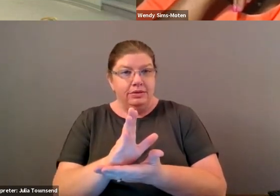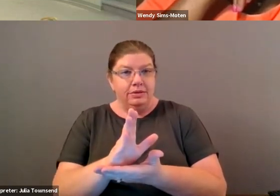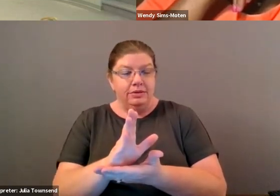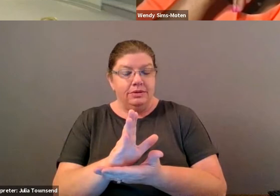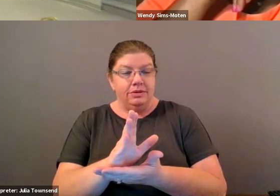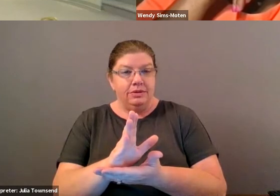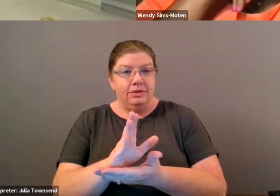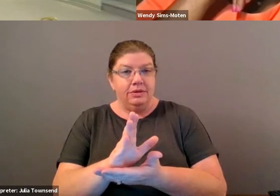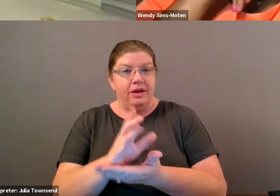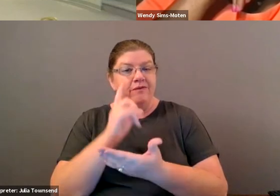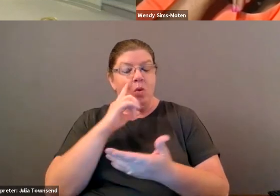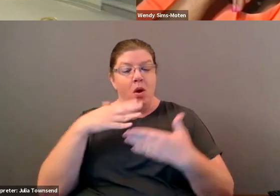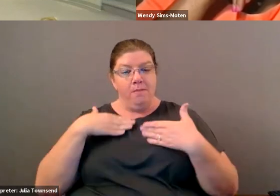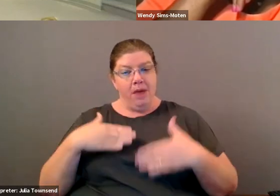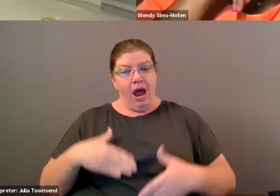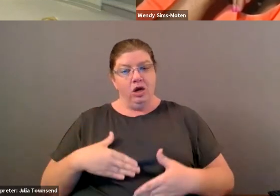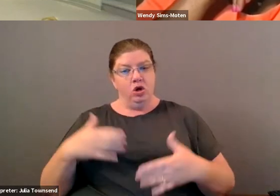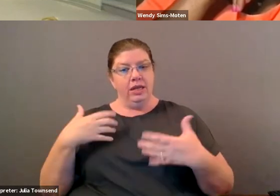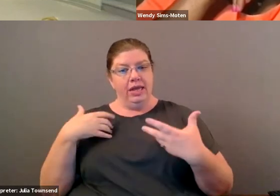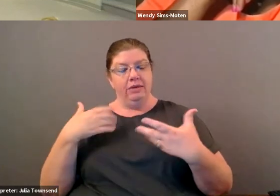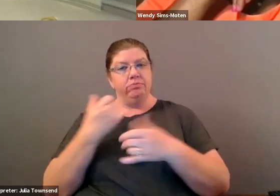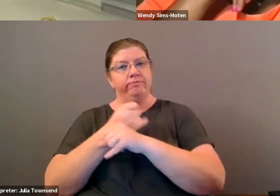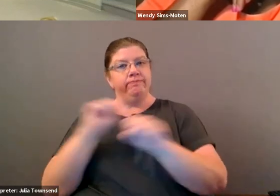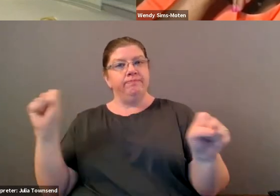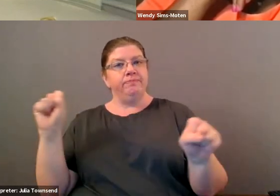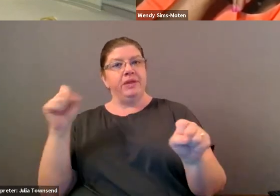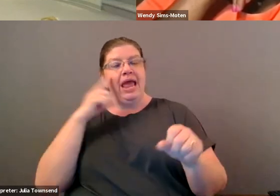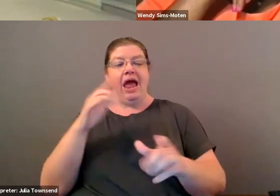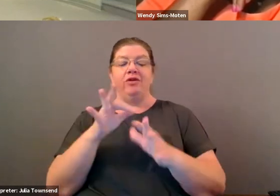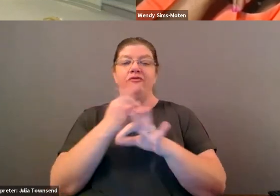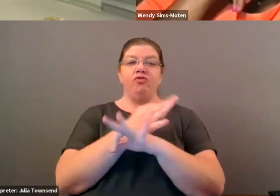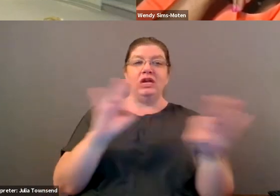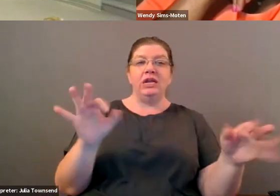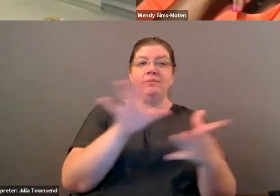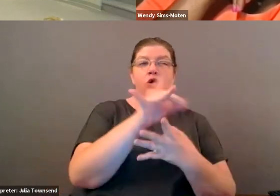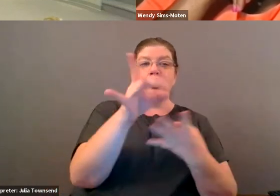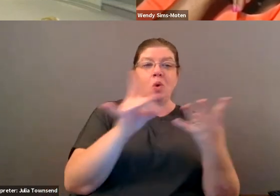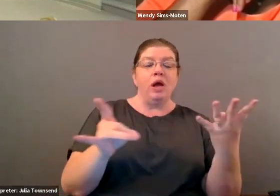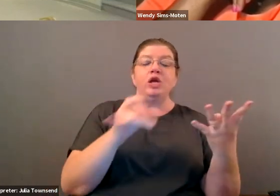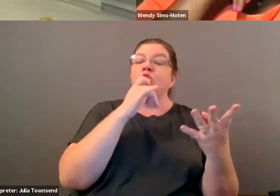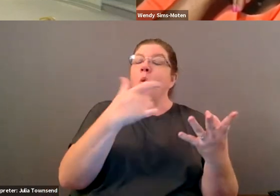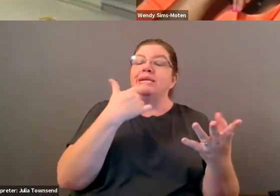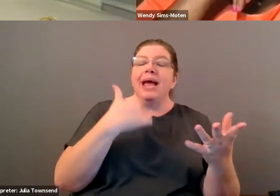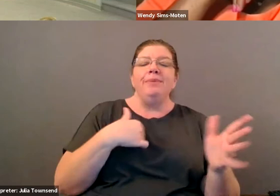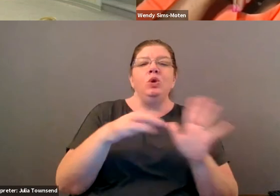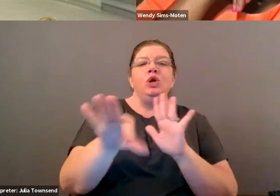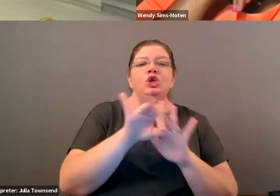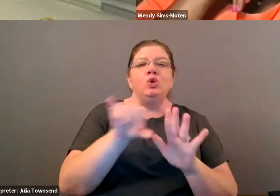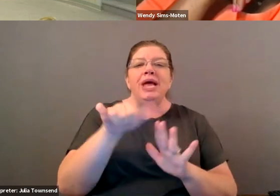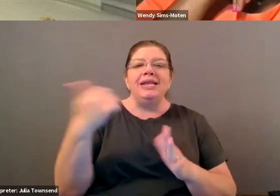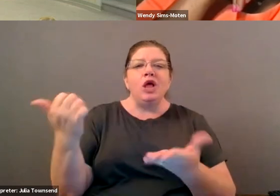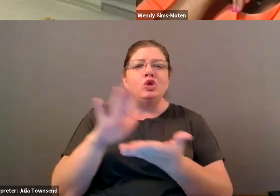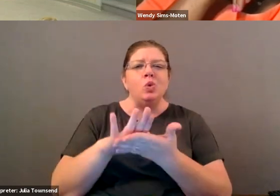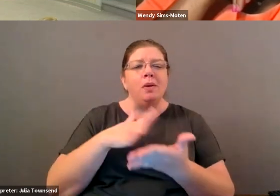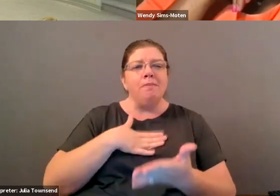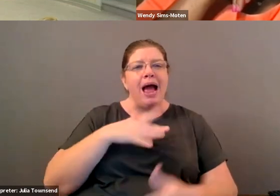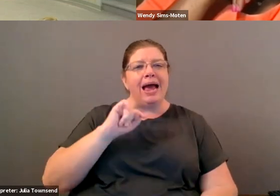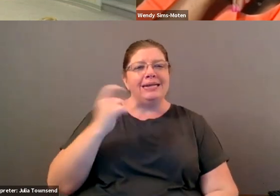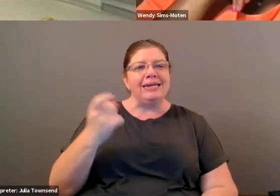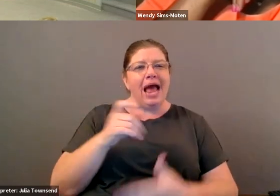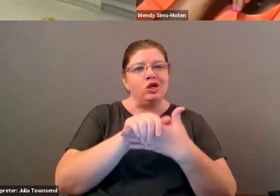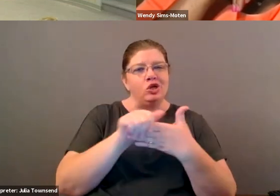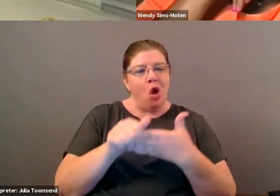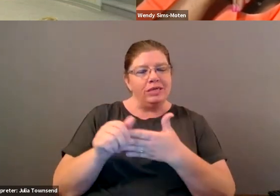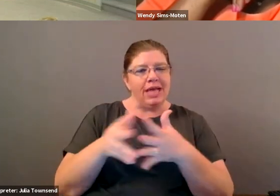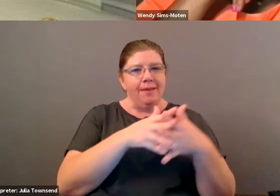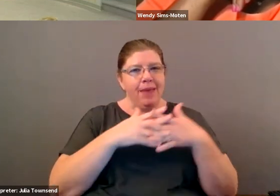to bodily integrity and freedom of choice. And don't tell me that you can choose another school to go to when my tax dollars are, as an